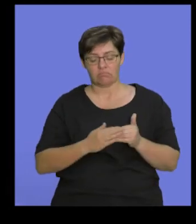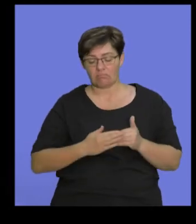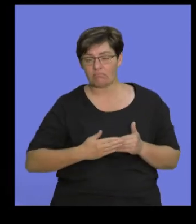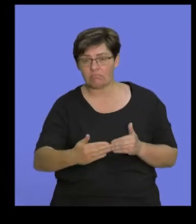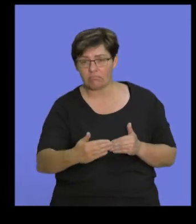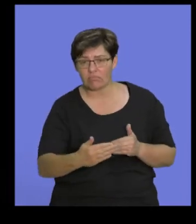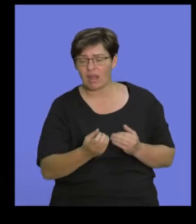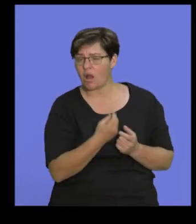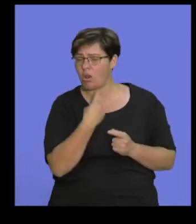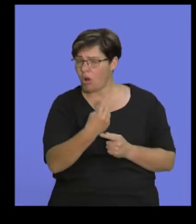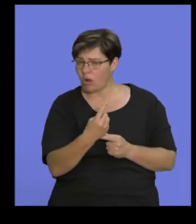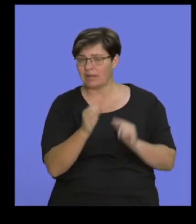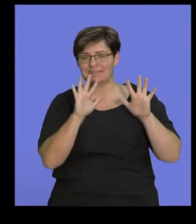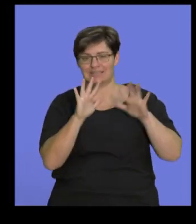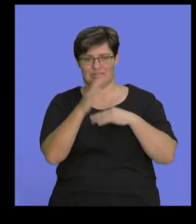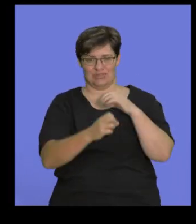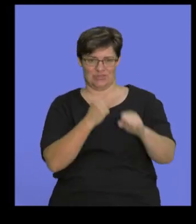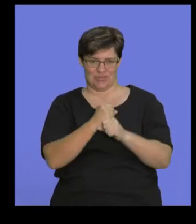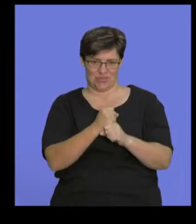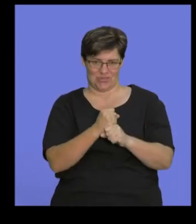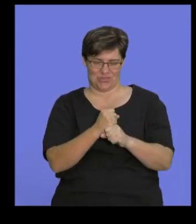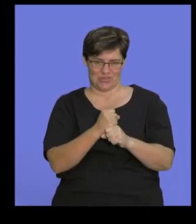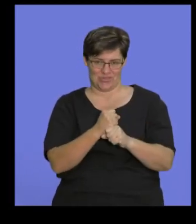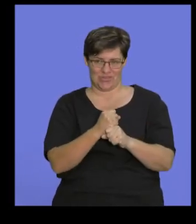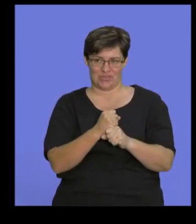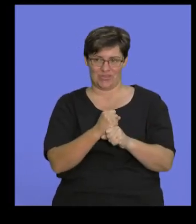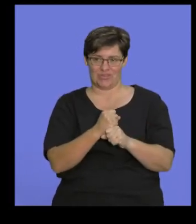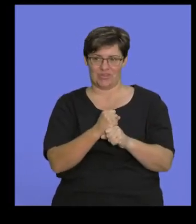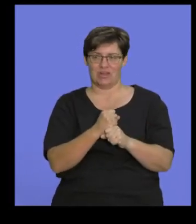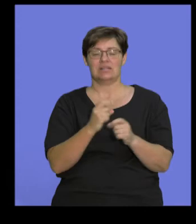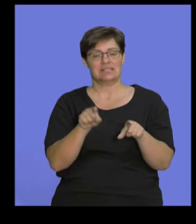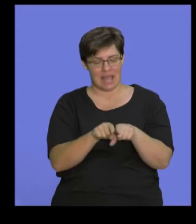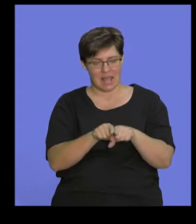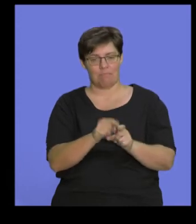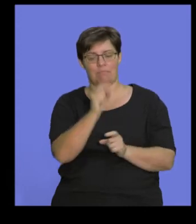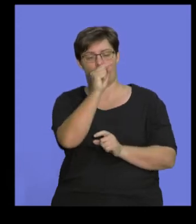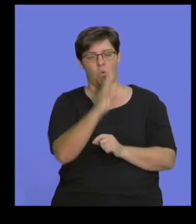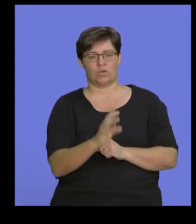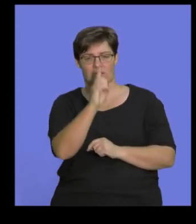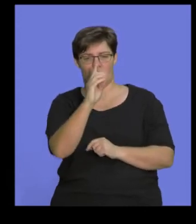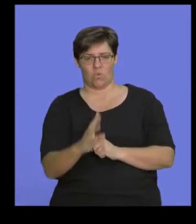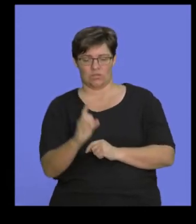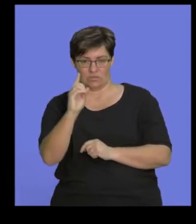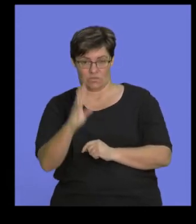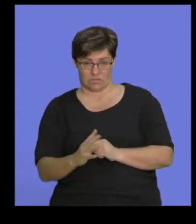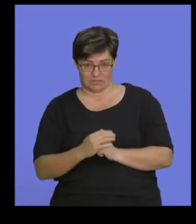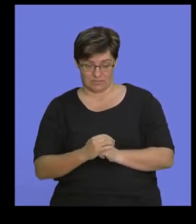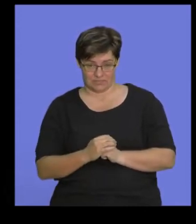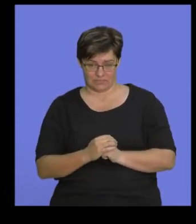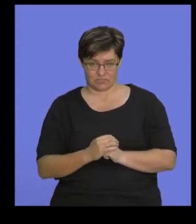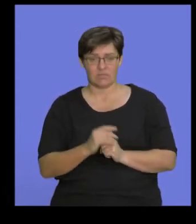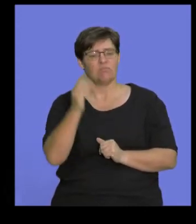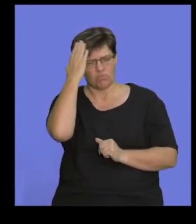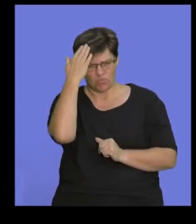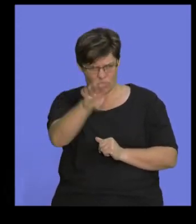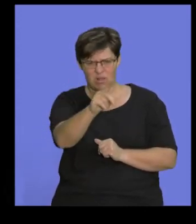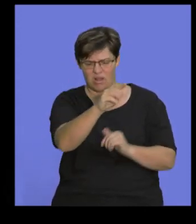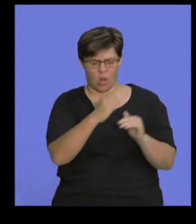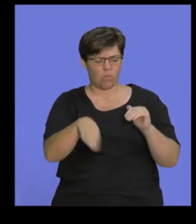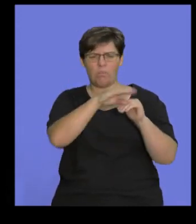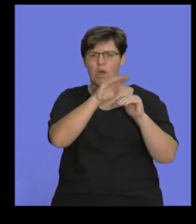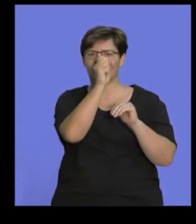10 years was also quarterly. Now, we know that if it was compounded quarterly, it means I'm going to